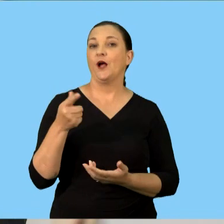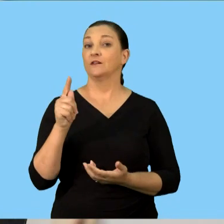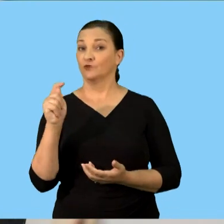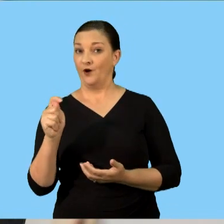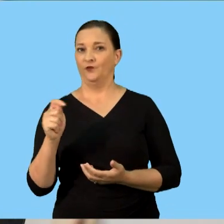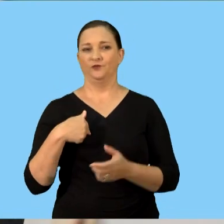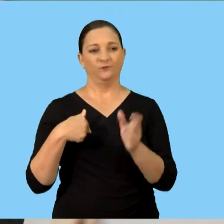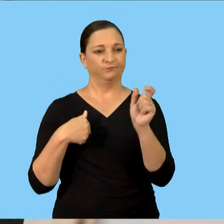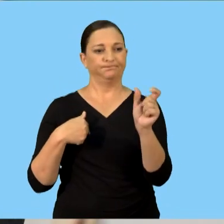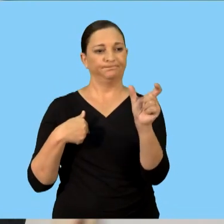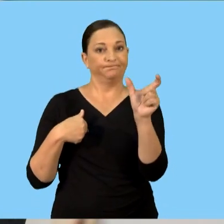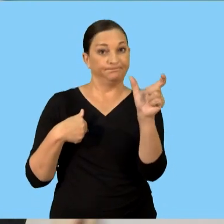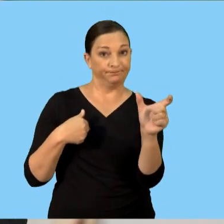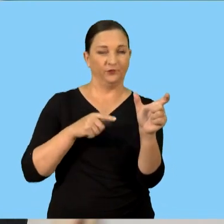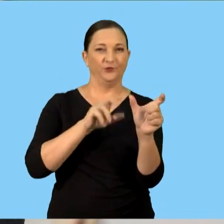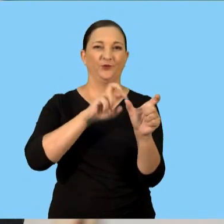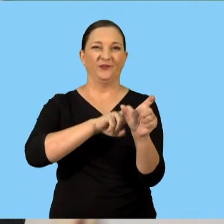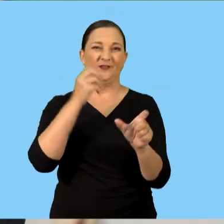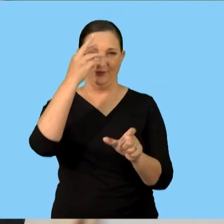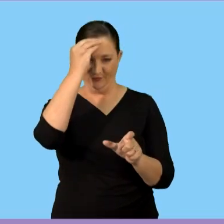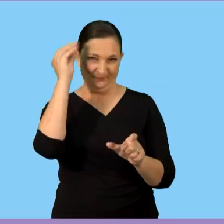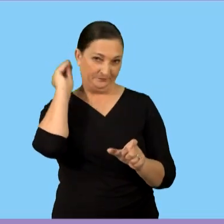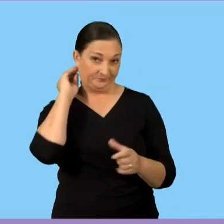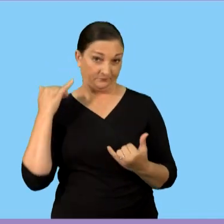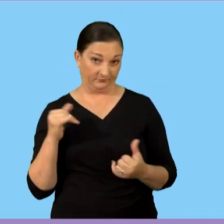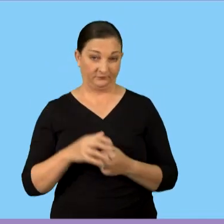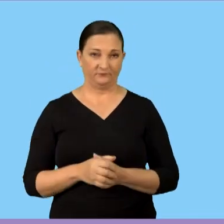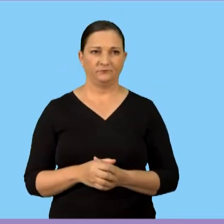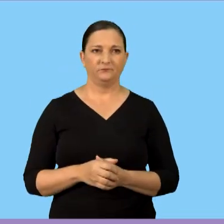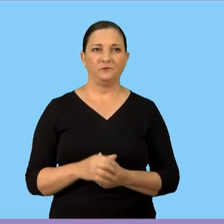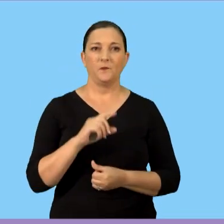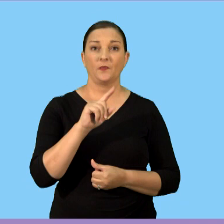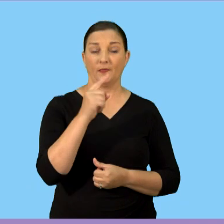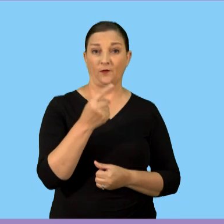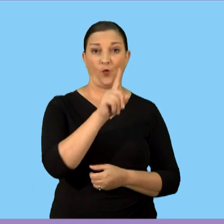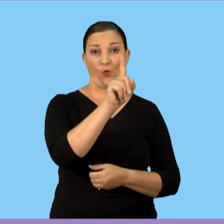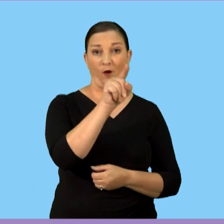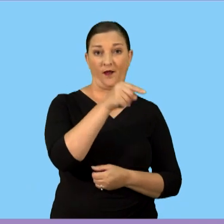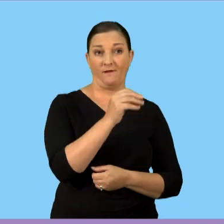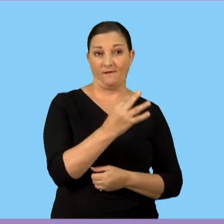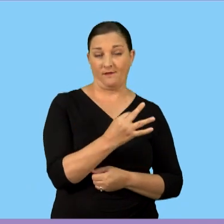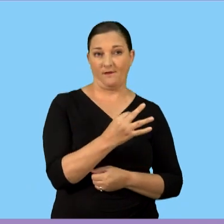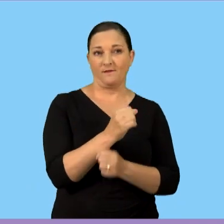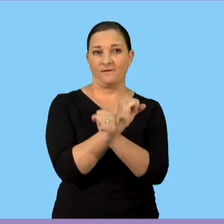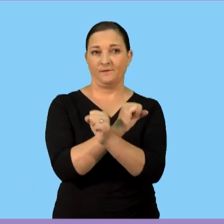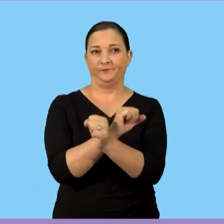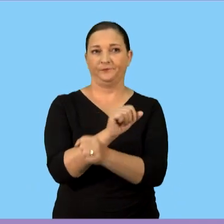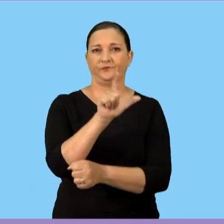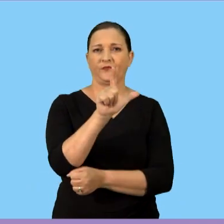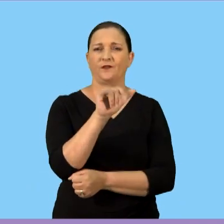mind during today's lesson. So for number 1 there, we have 1/3 multiplied